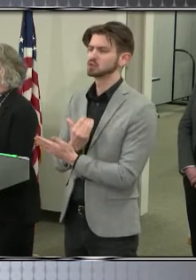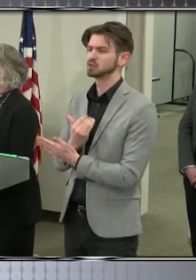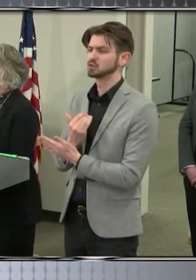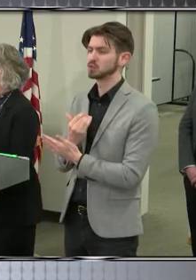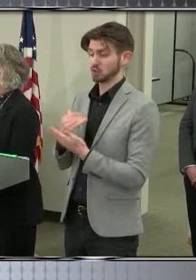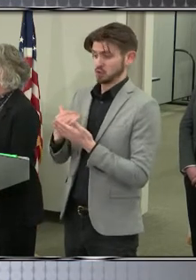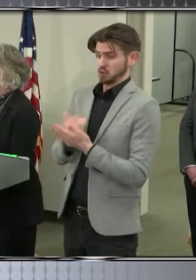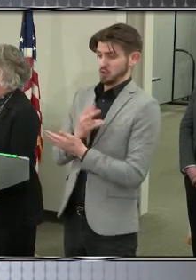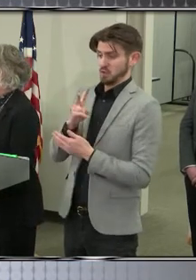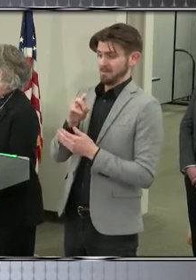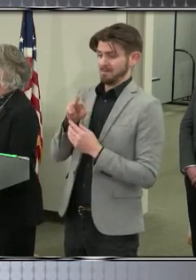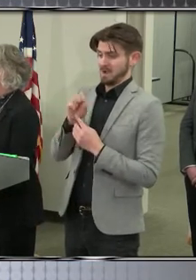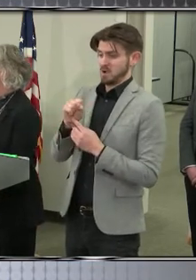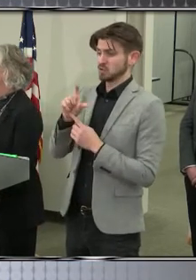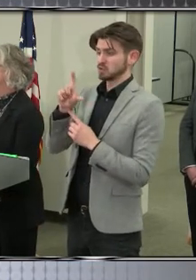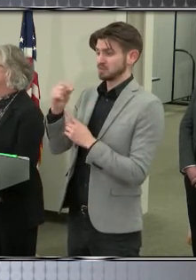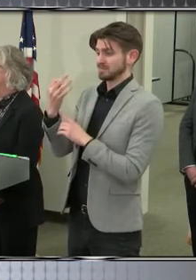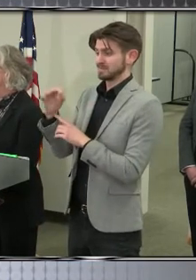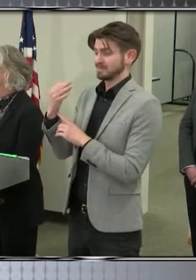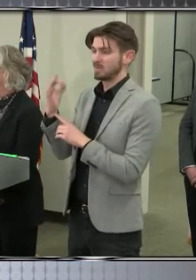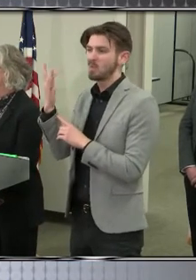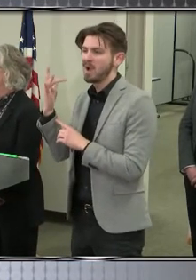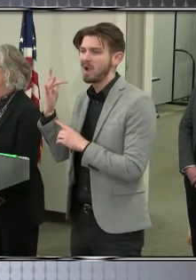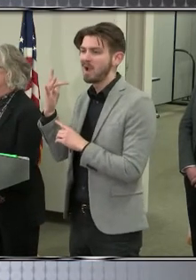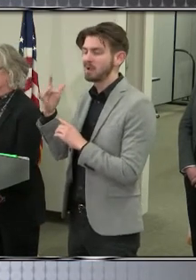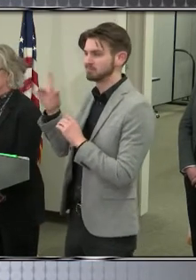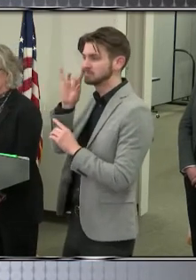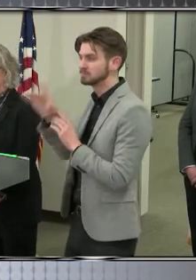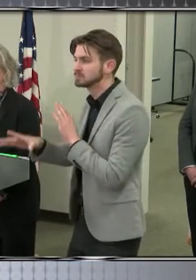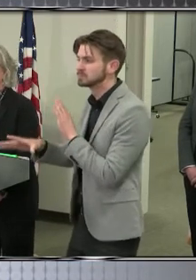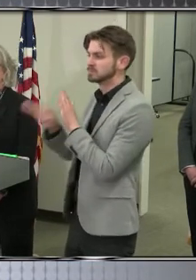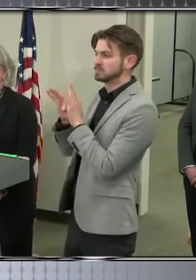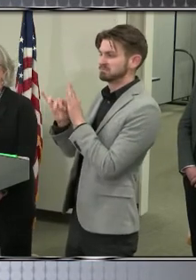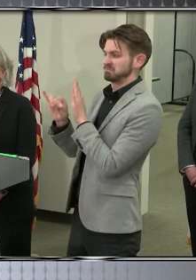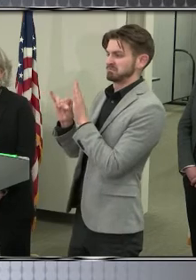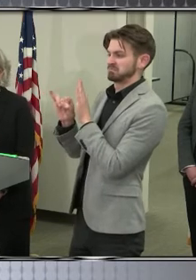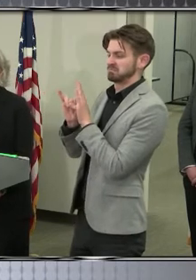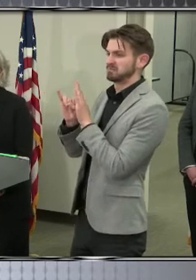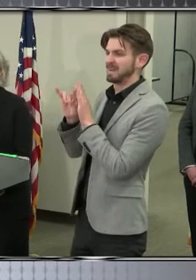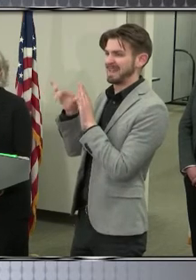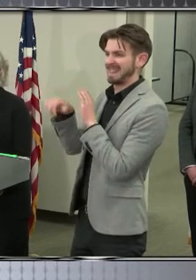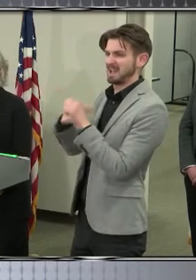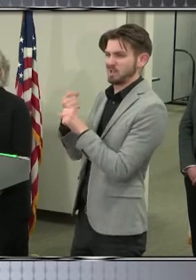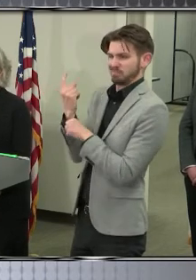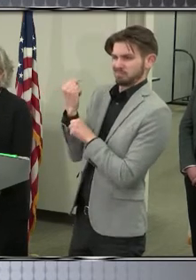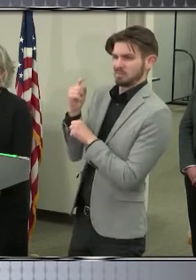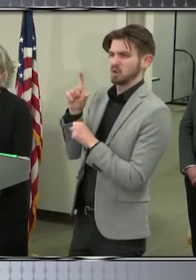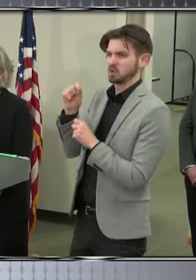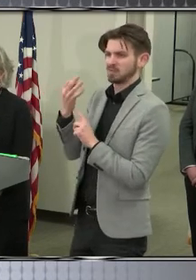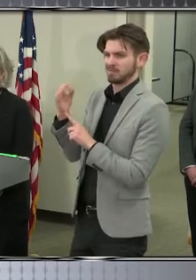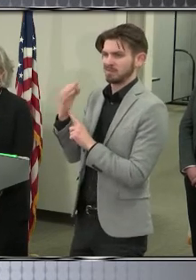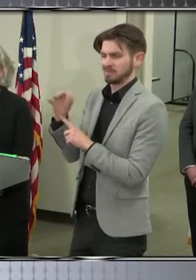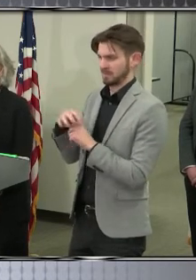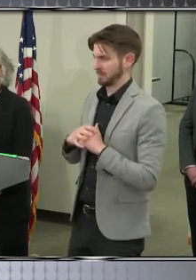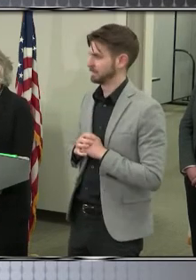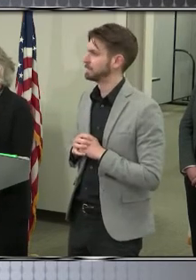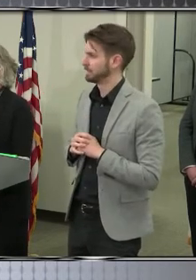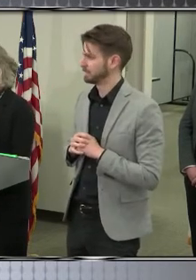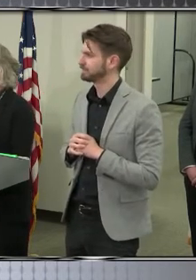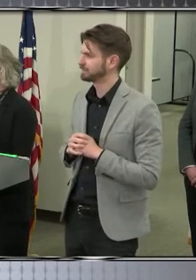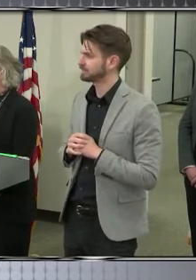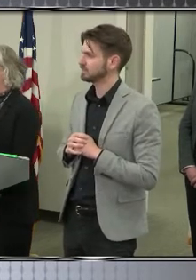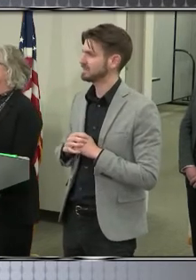2019 because that's the year that we first identified it in that population. And because it's fairly cumbersome to continually say